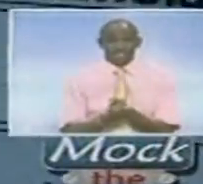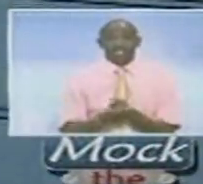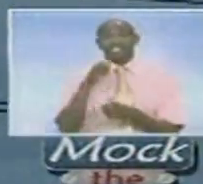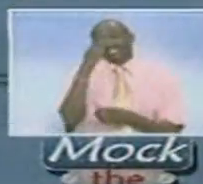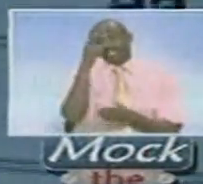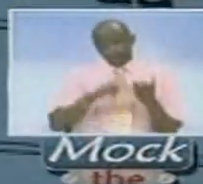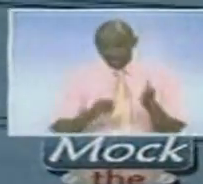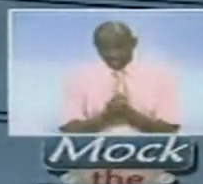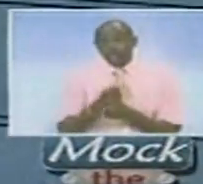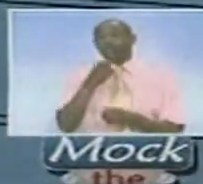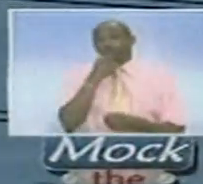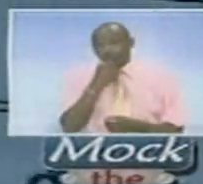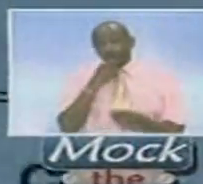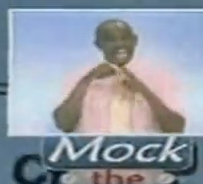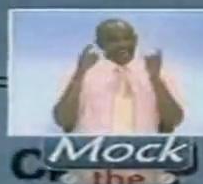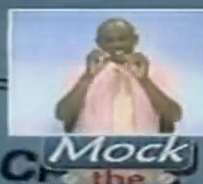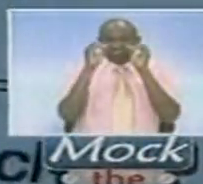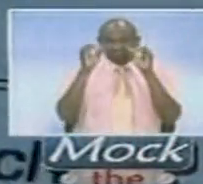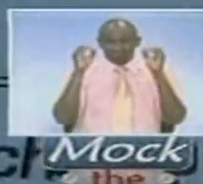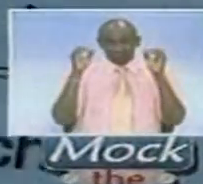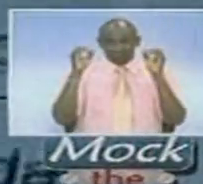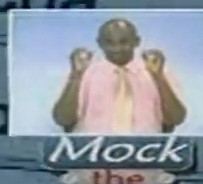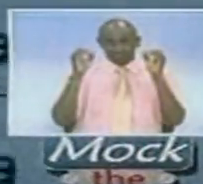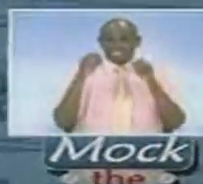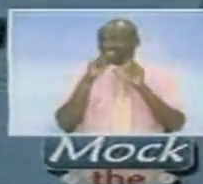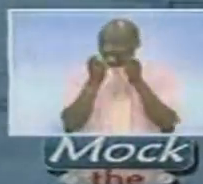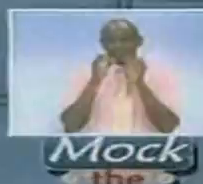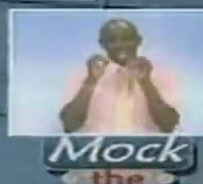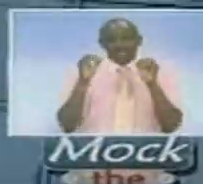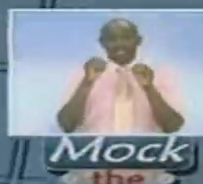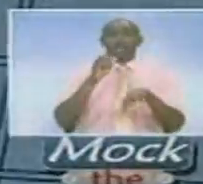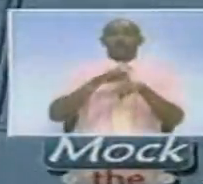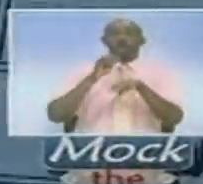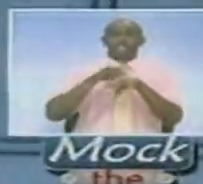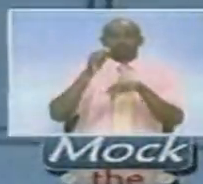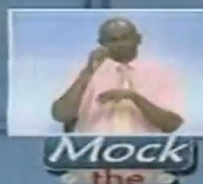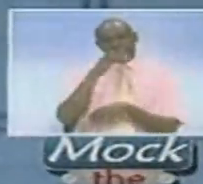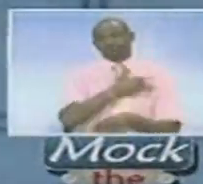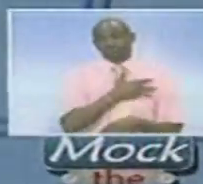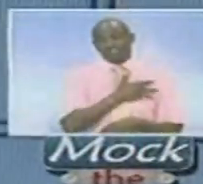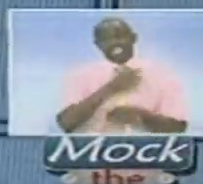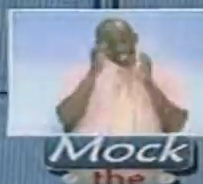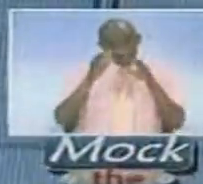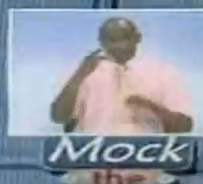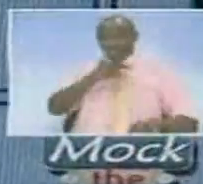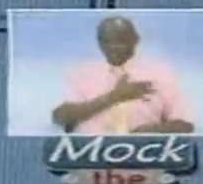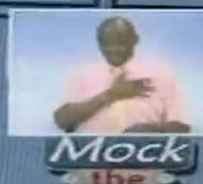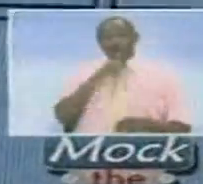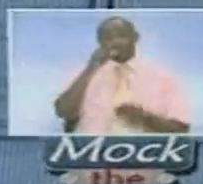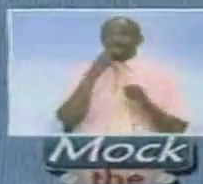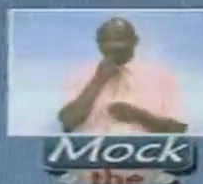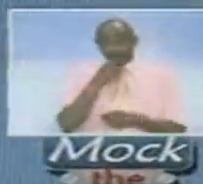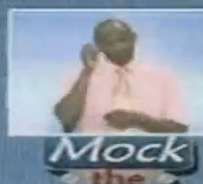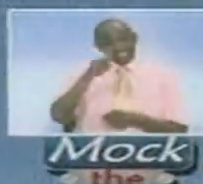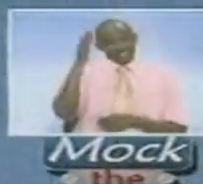say Luo is not a tribe or language. It is a calling. And if you're called to be Luo, you need to